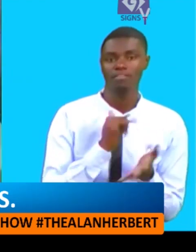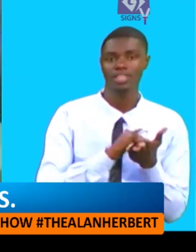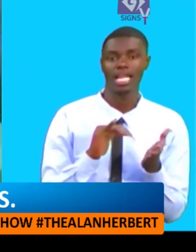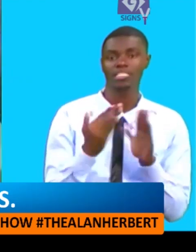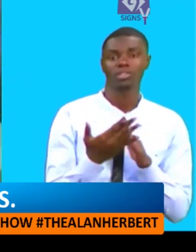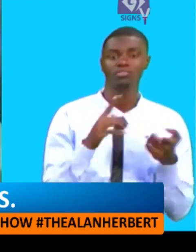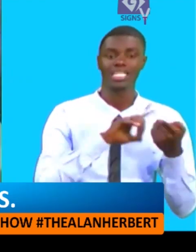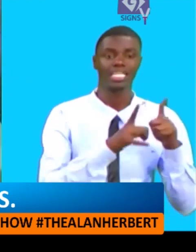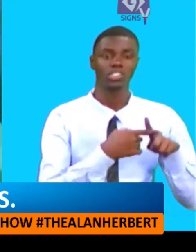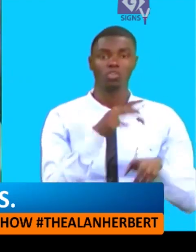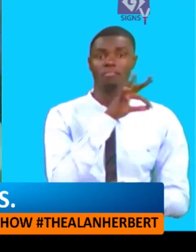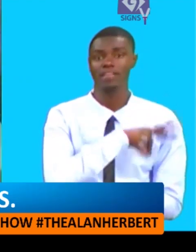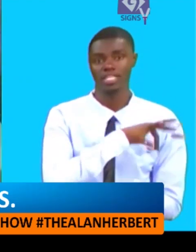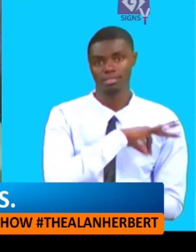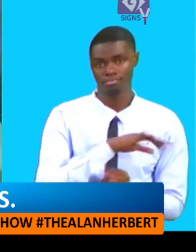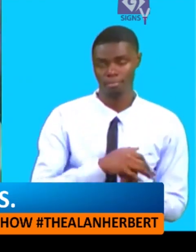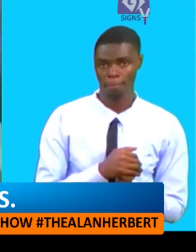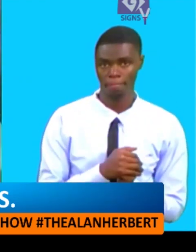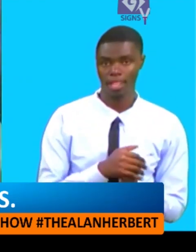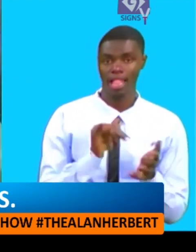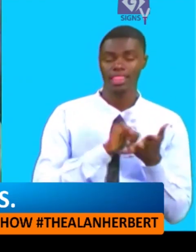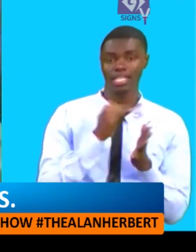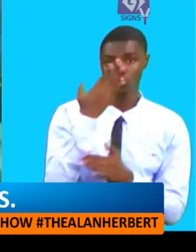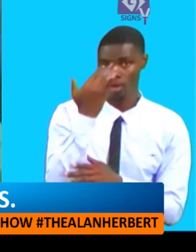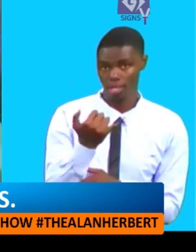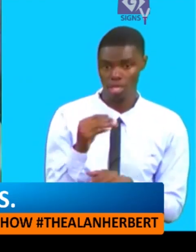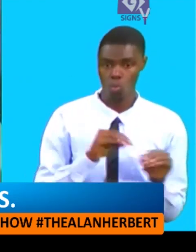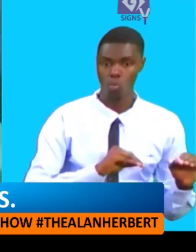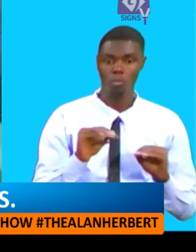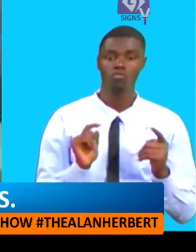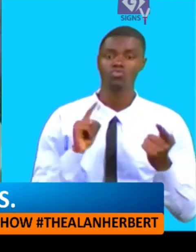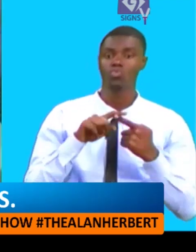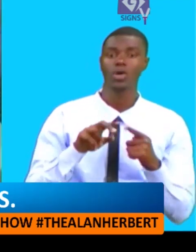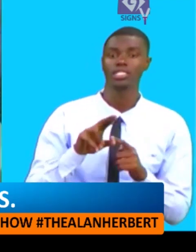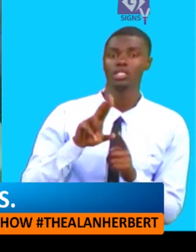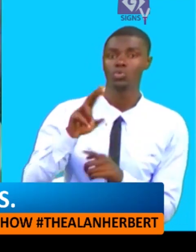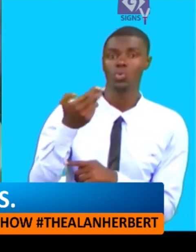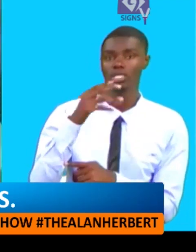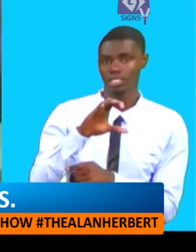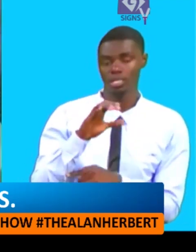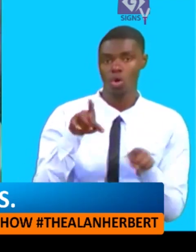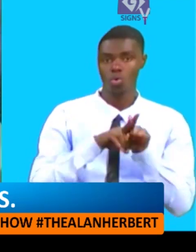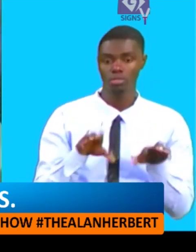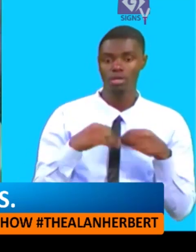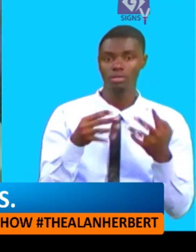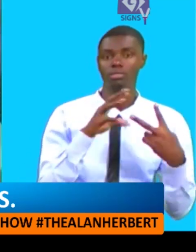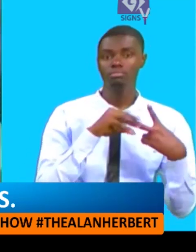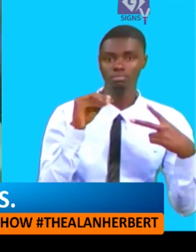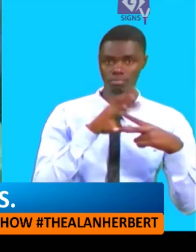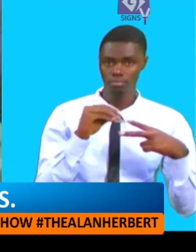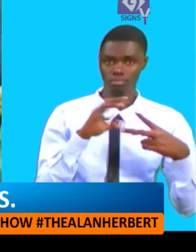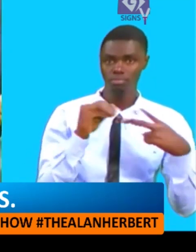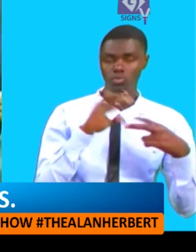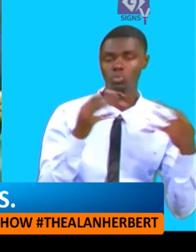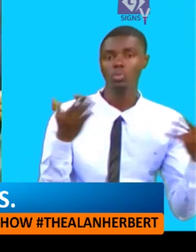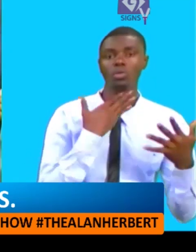aspect of standardization of benefits. And that is how we move towards UHC. And then you've also been given a choice to choose